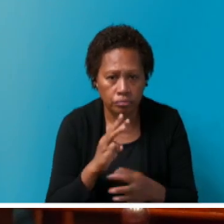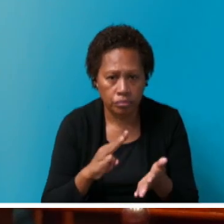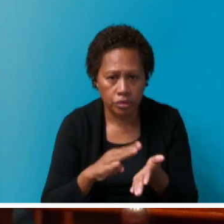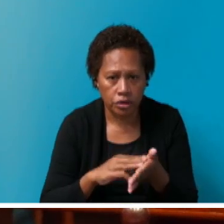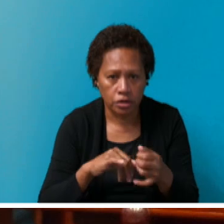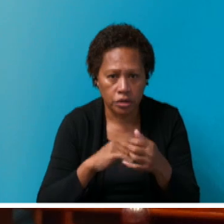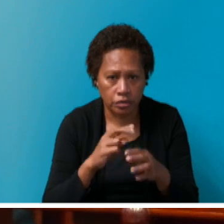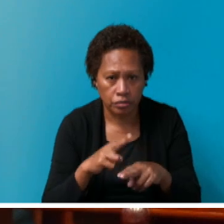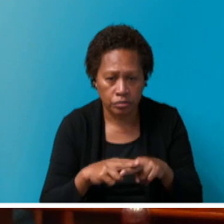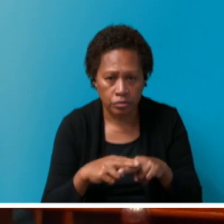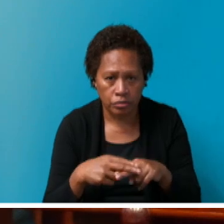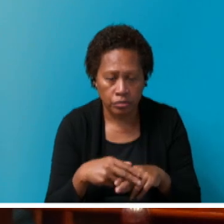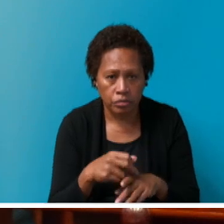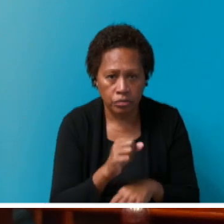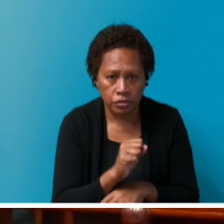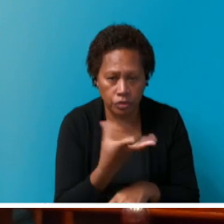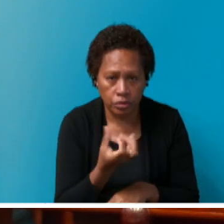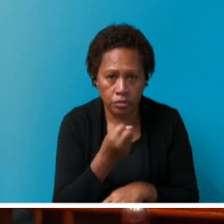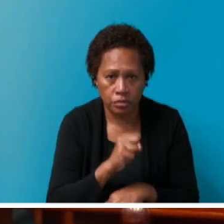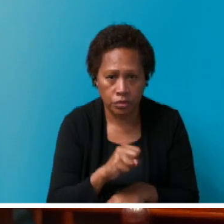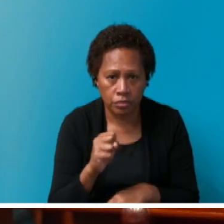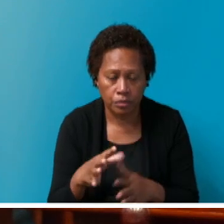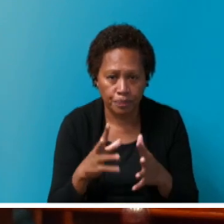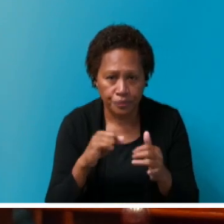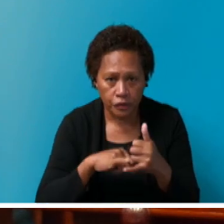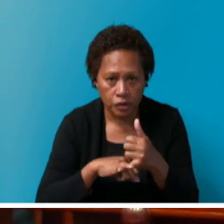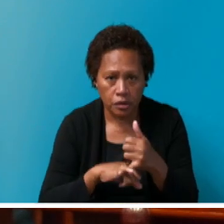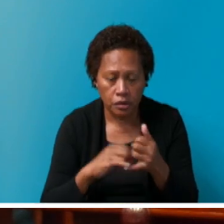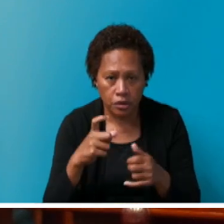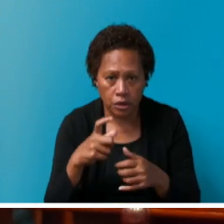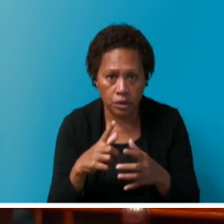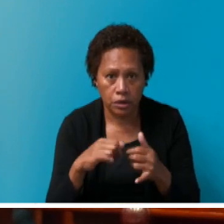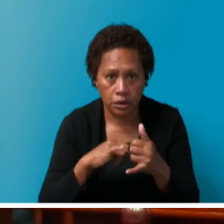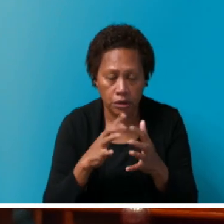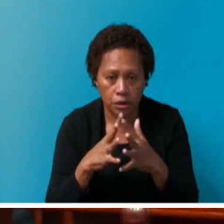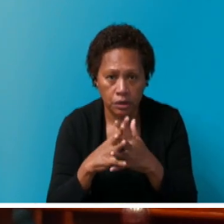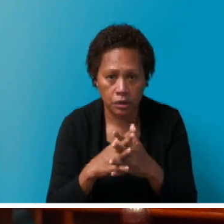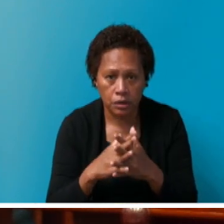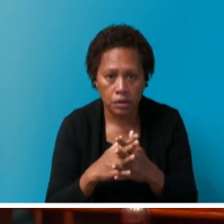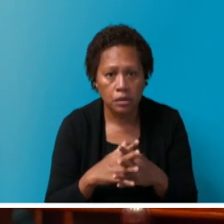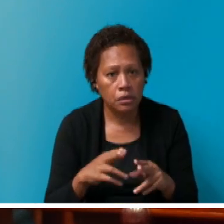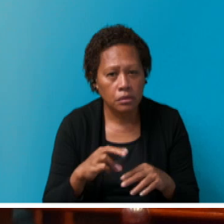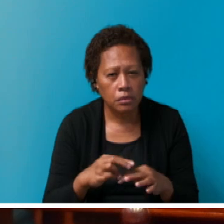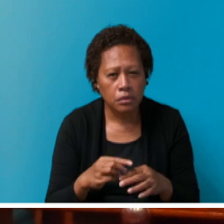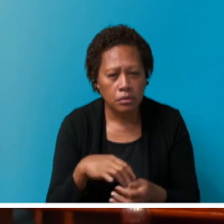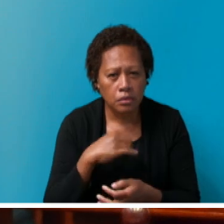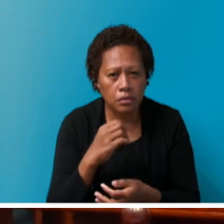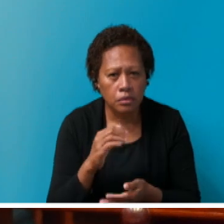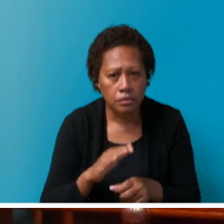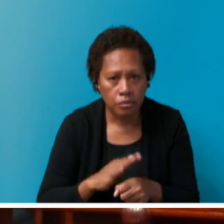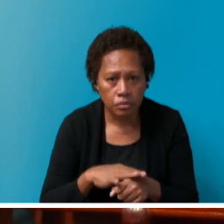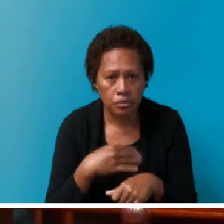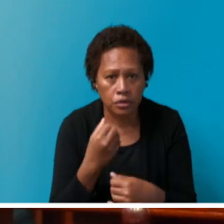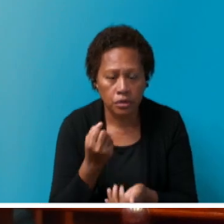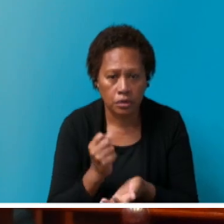Strict criteria under the STCW Convention is implemented by MSAF to ensure that such foreign seafarers